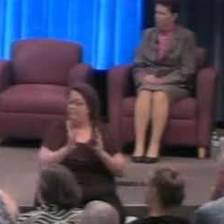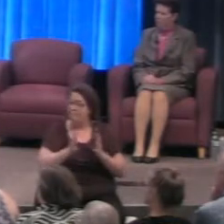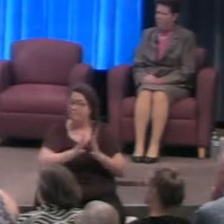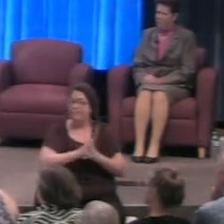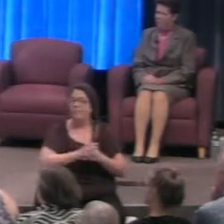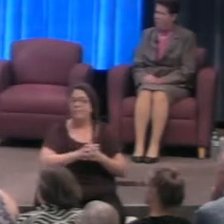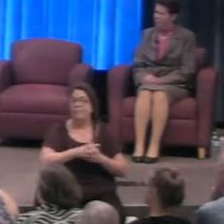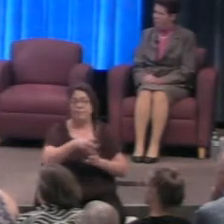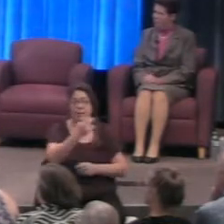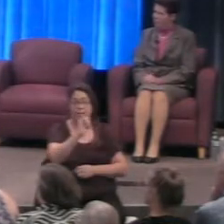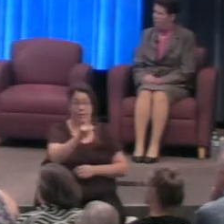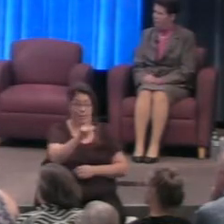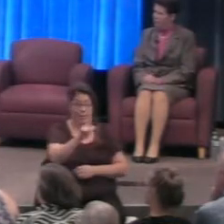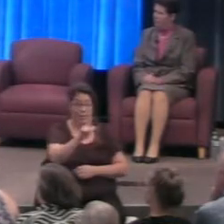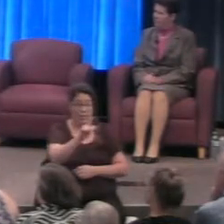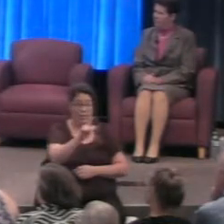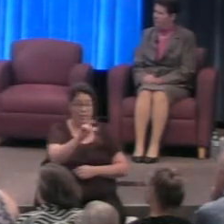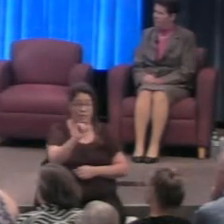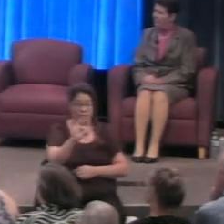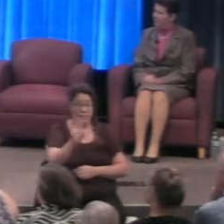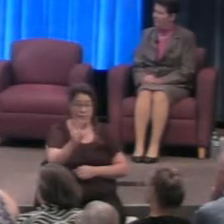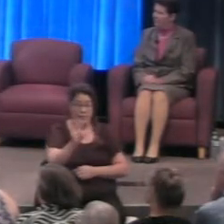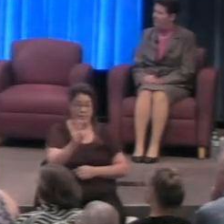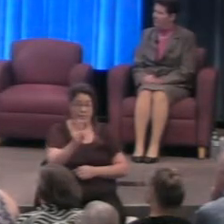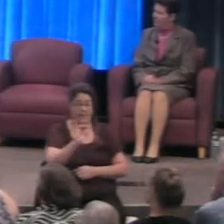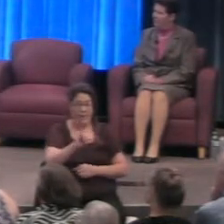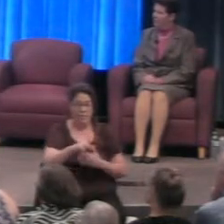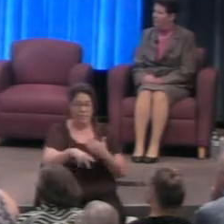at Hill Air Force Base, in that program, she